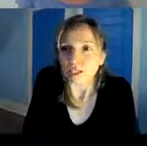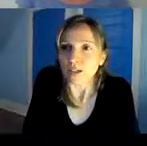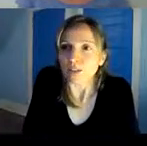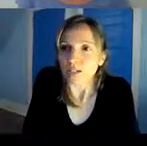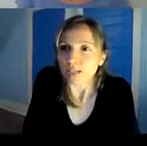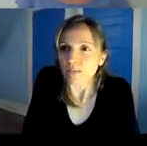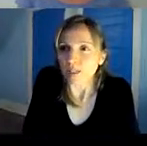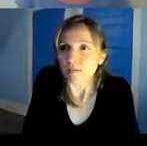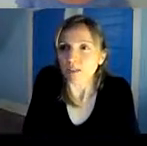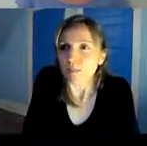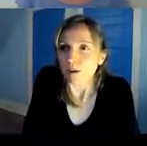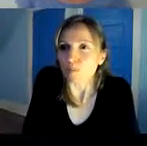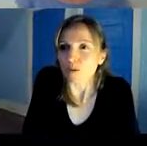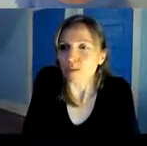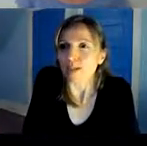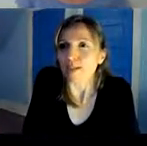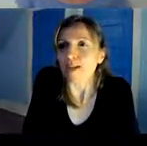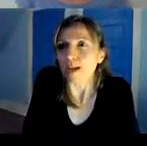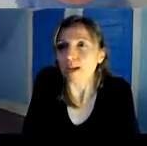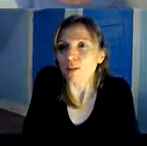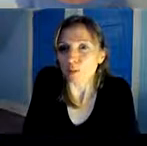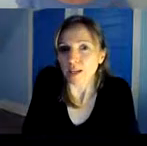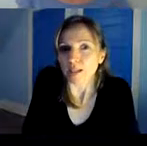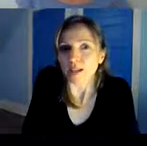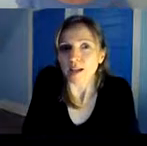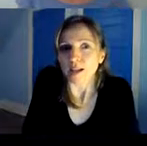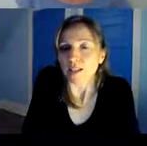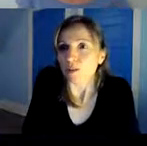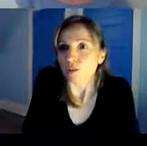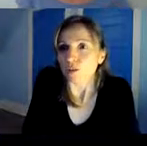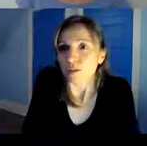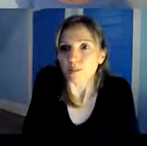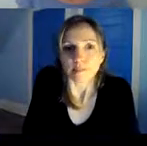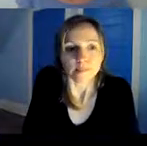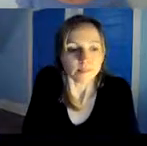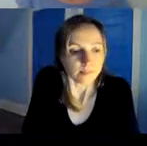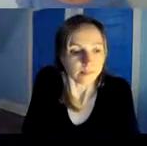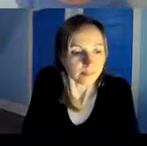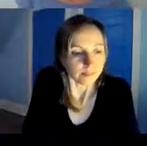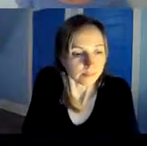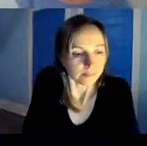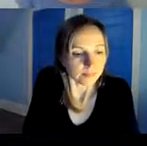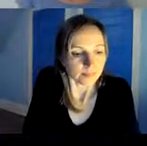In Ontario, there is evidence of the monarch butterflies laying eggs on this plant, as I mentioned earlier.